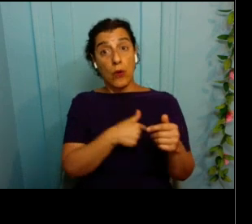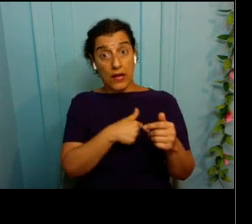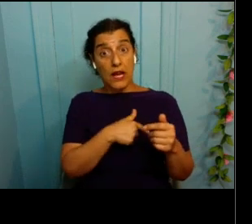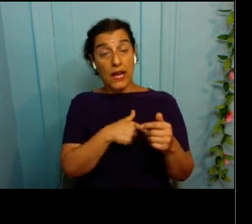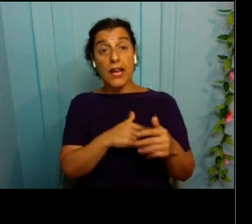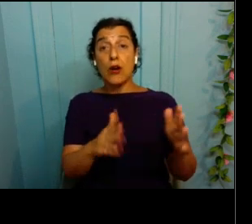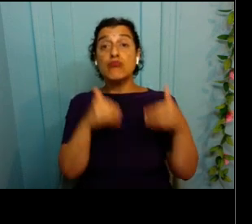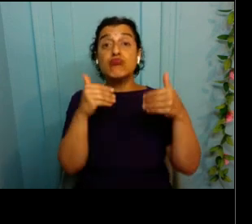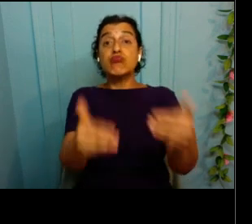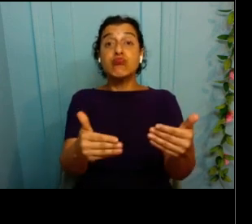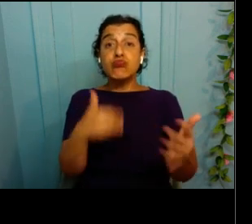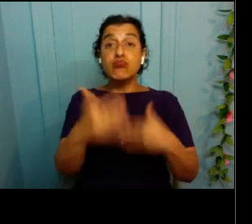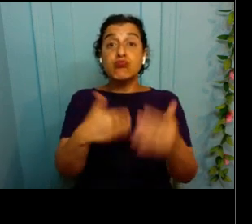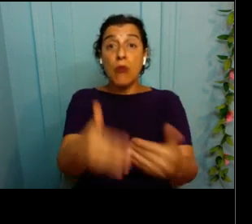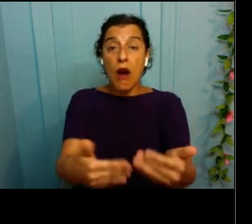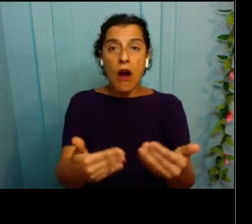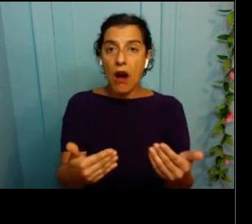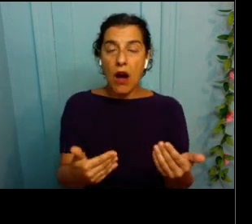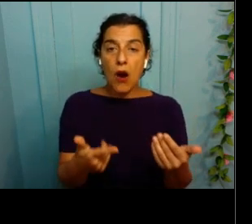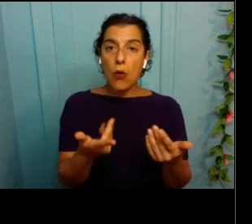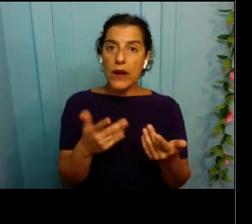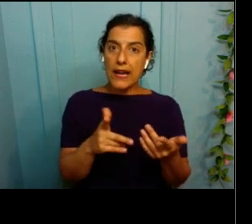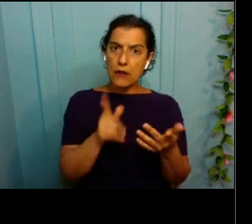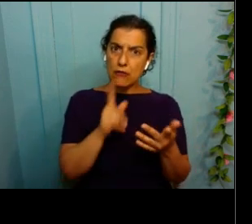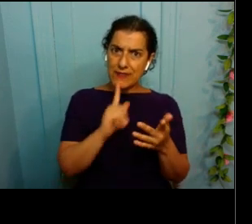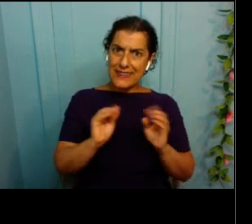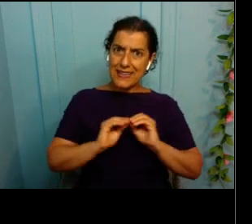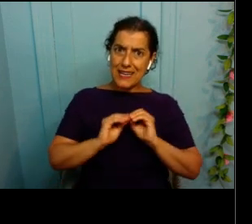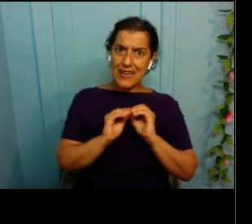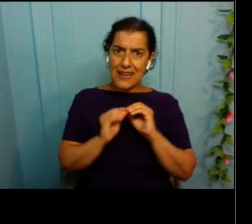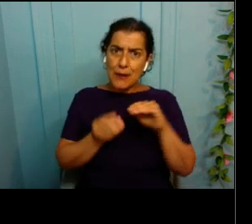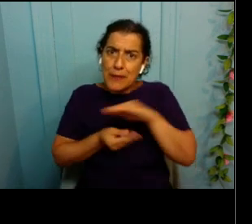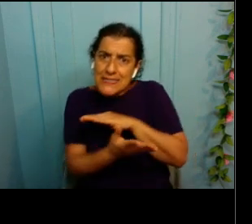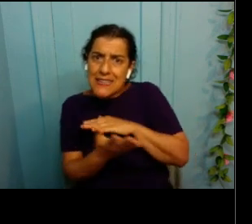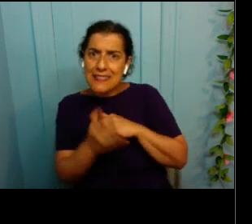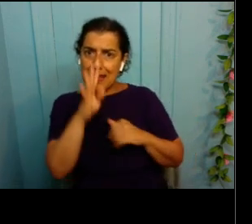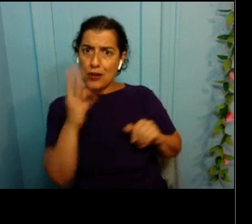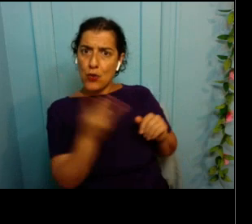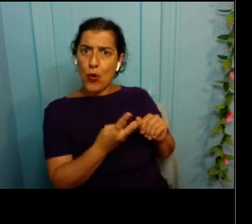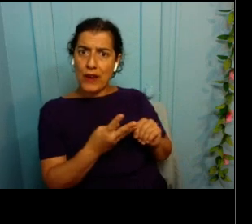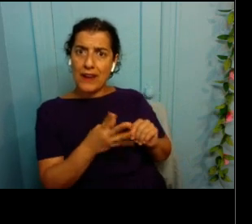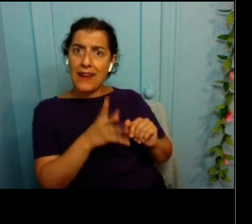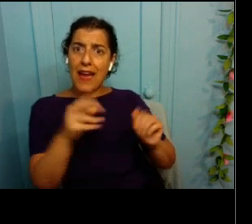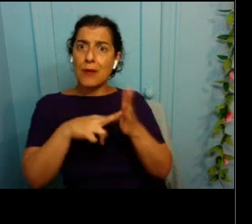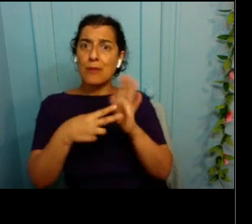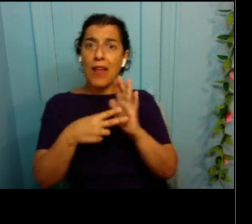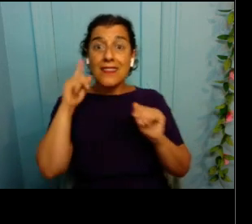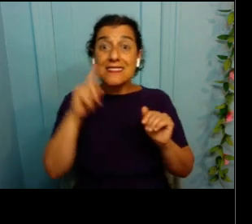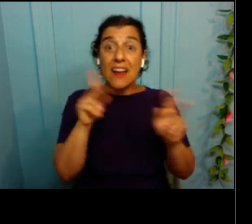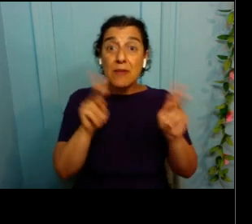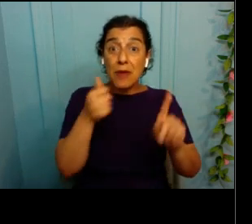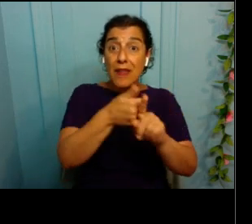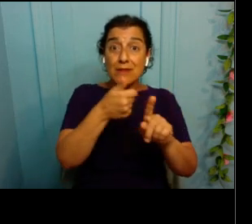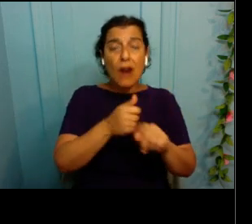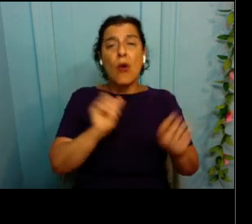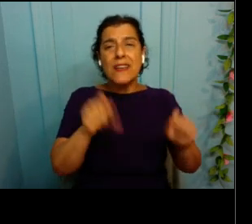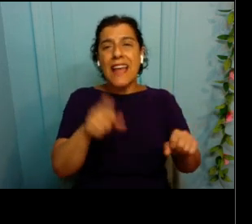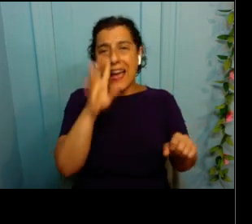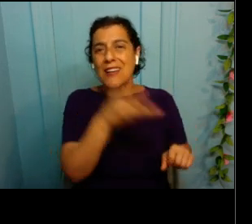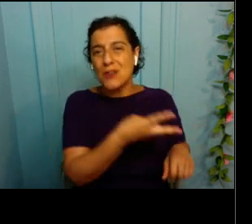we're implicitly minimizing or just ignoring them, implying that deaf people themselves can be ignored, which